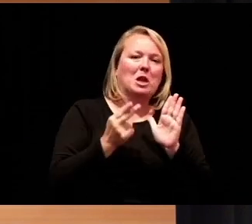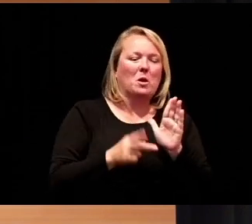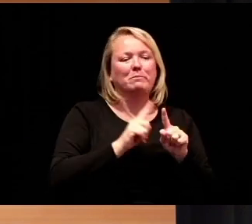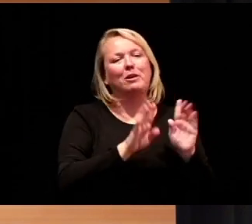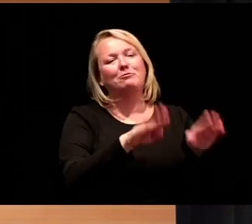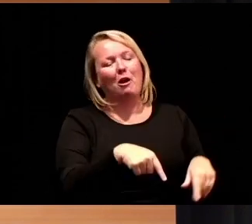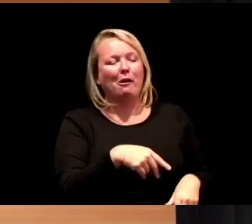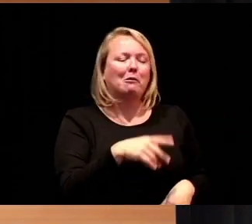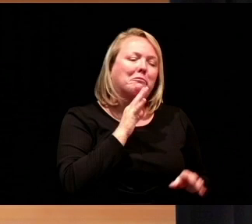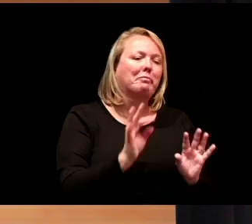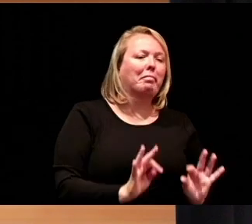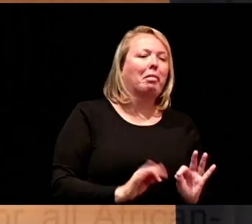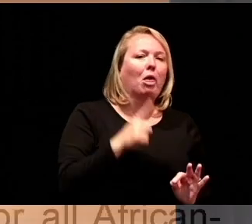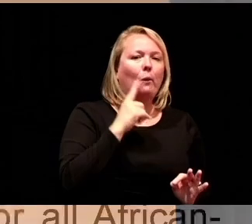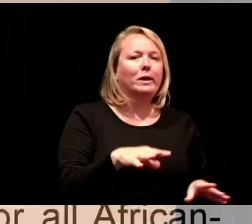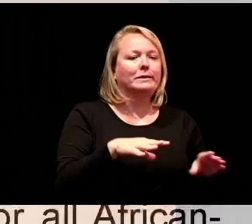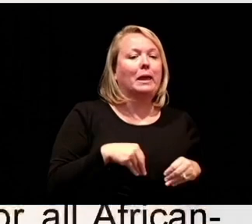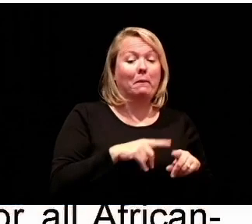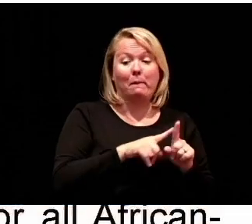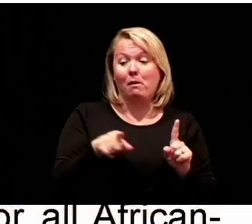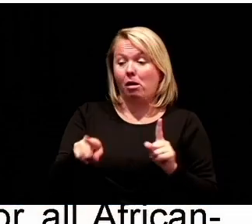of these cases,